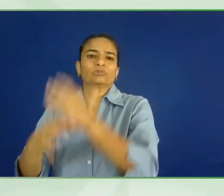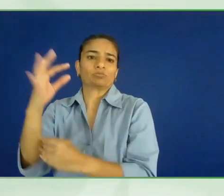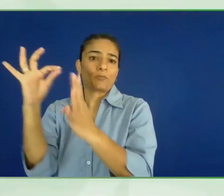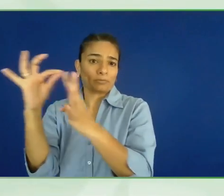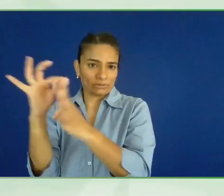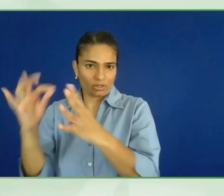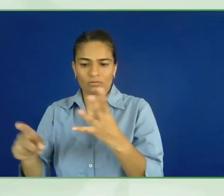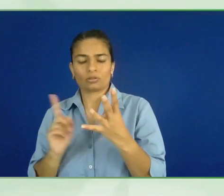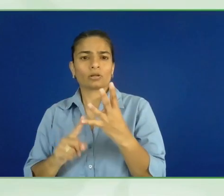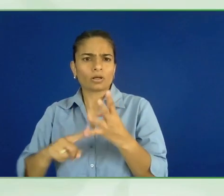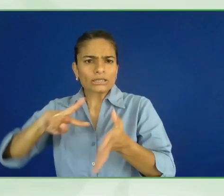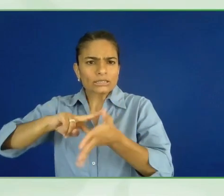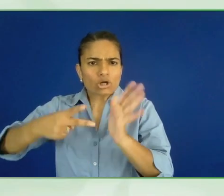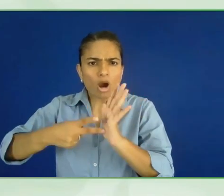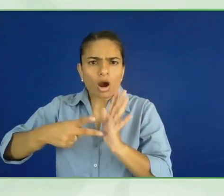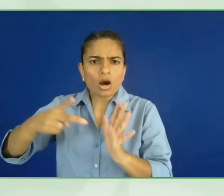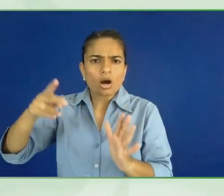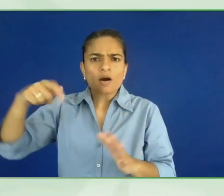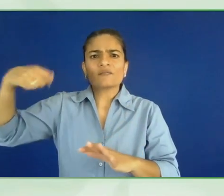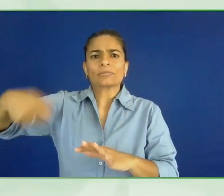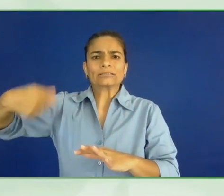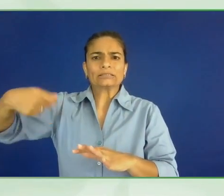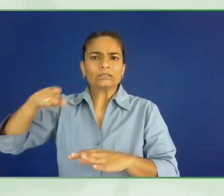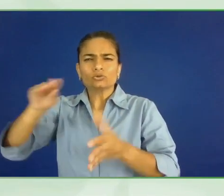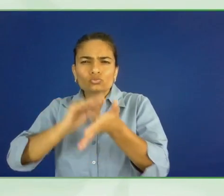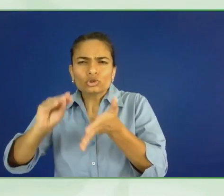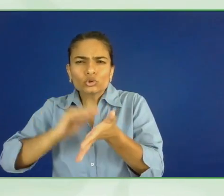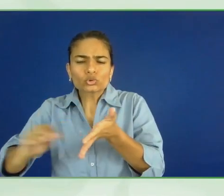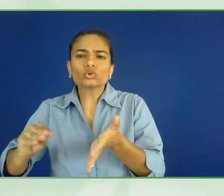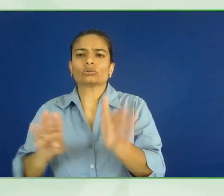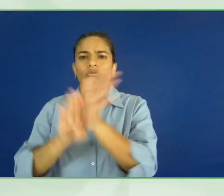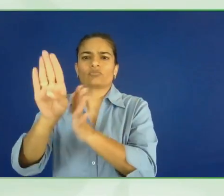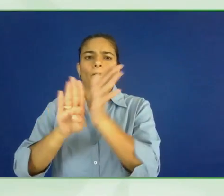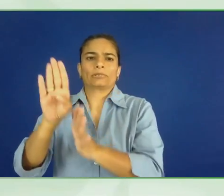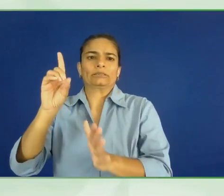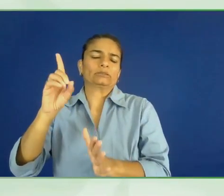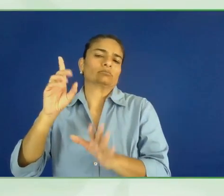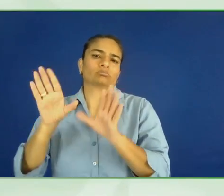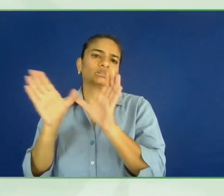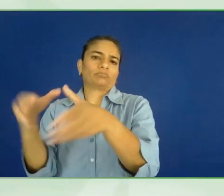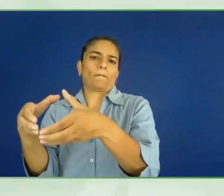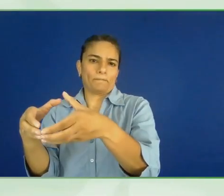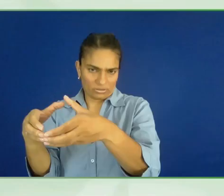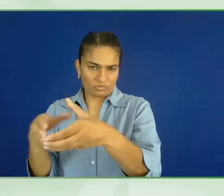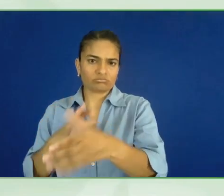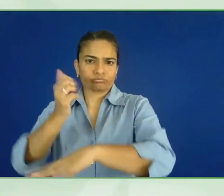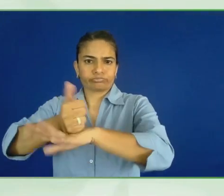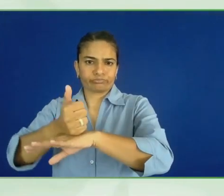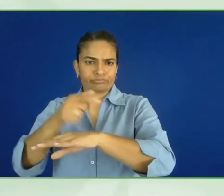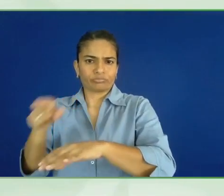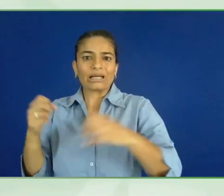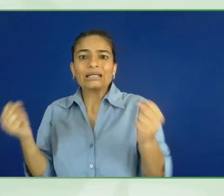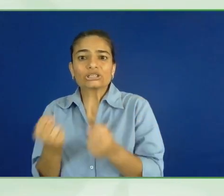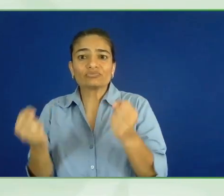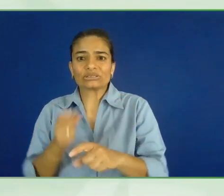President, Director of Research and Development Department, Fundacja Aktywizacja, Poland.